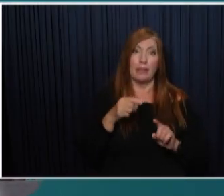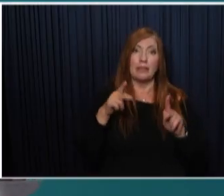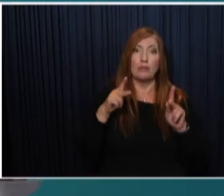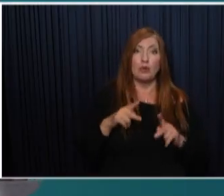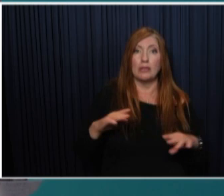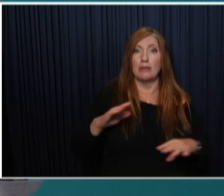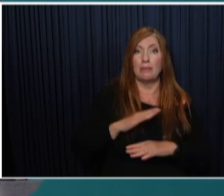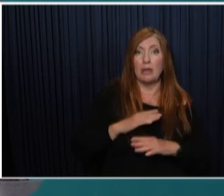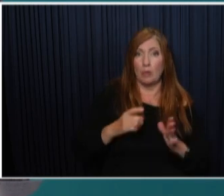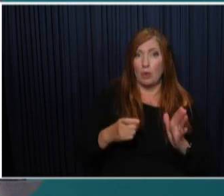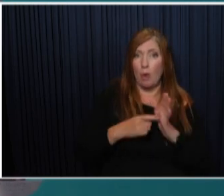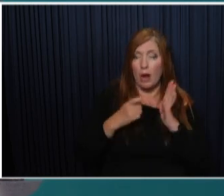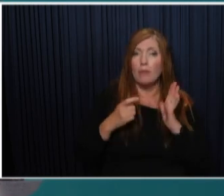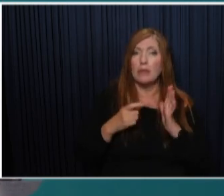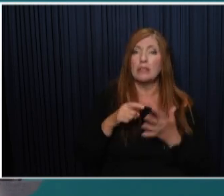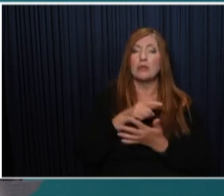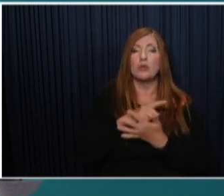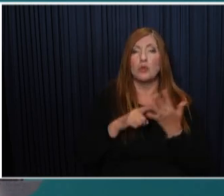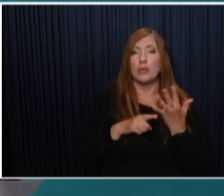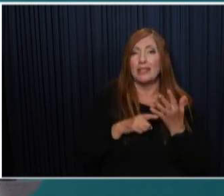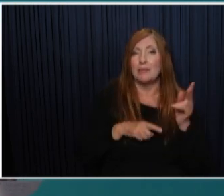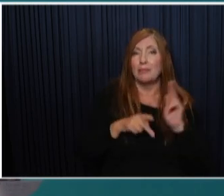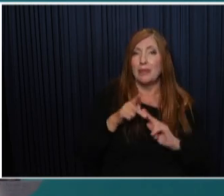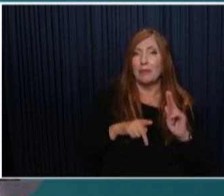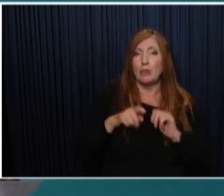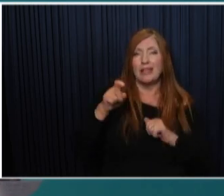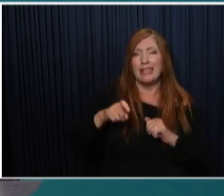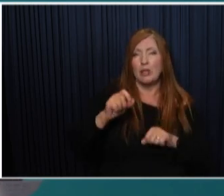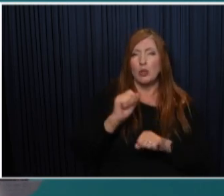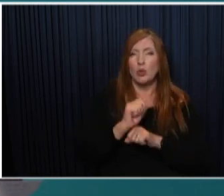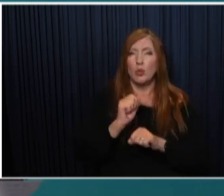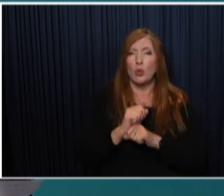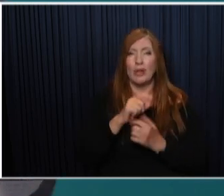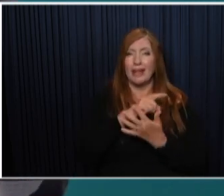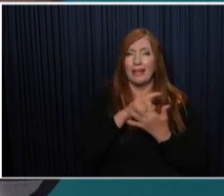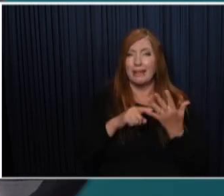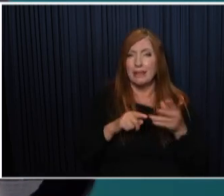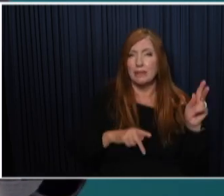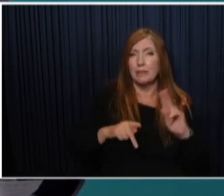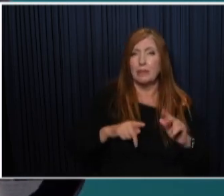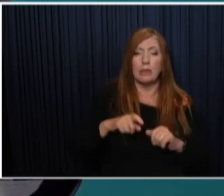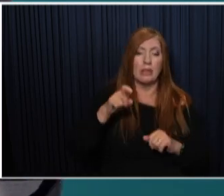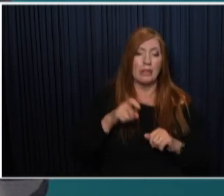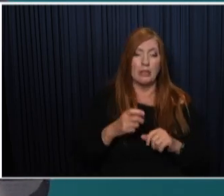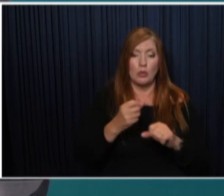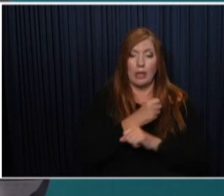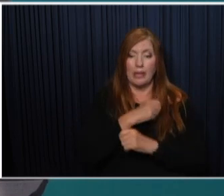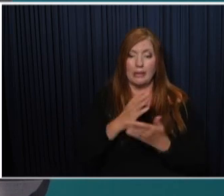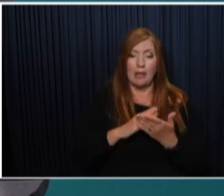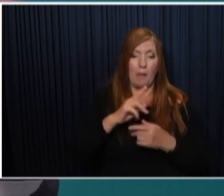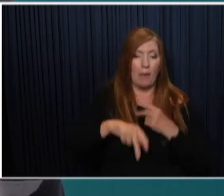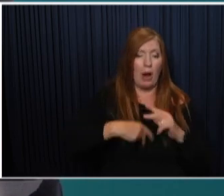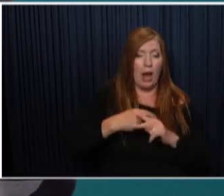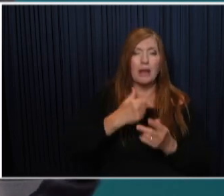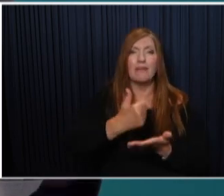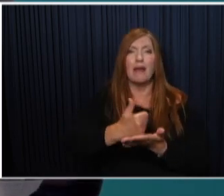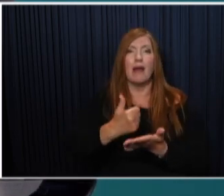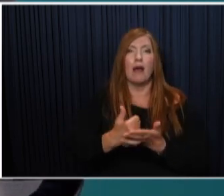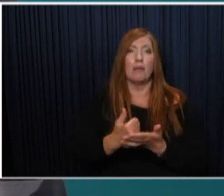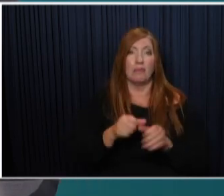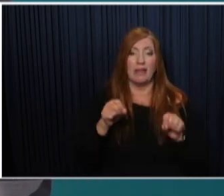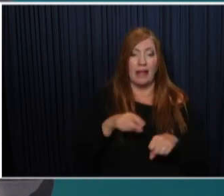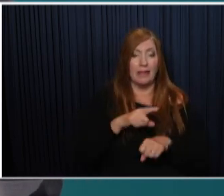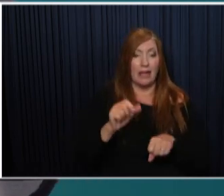meet the requirements? Do they need to be working? Do they need to be on, getting some type of aid? Are they able to work at